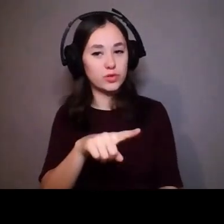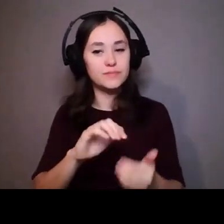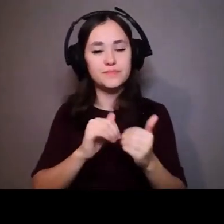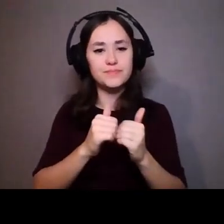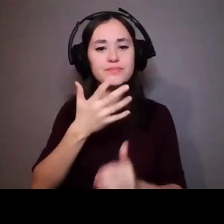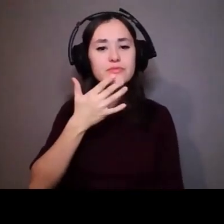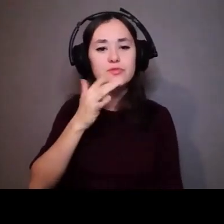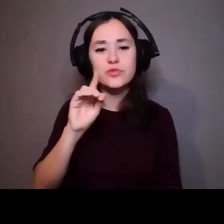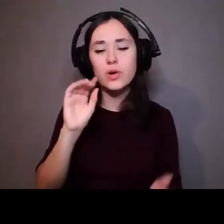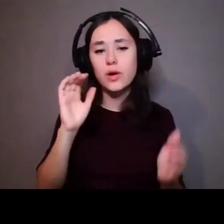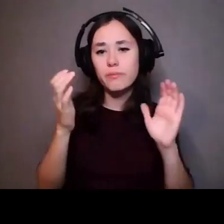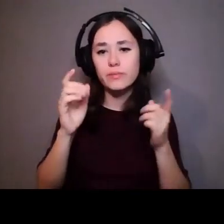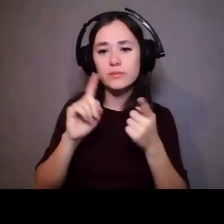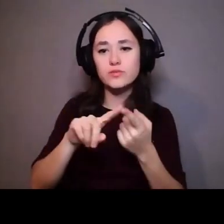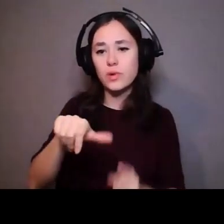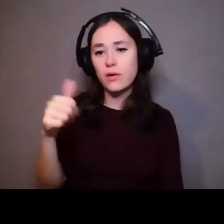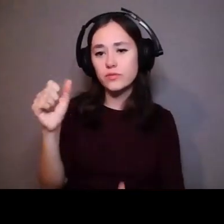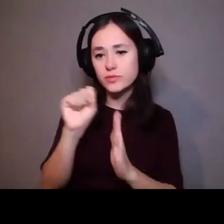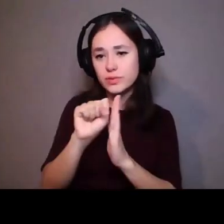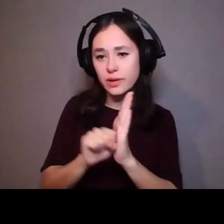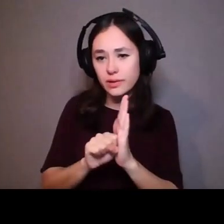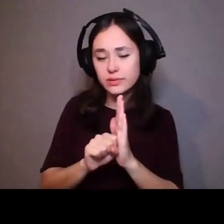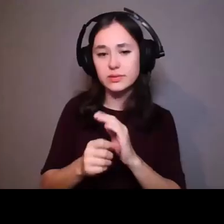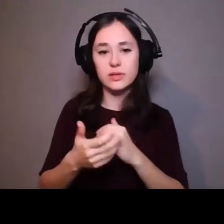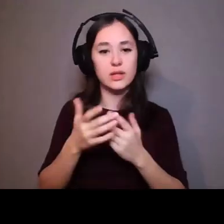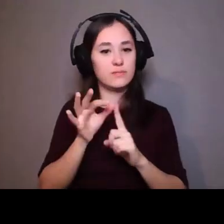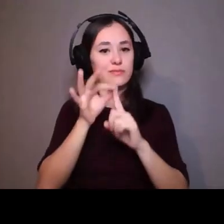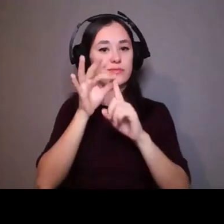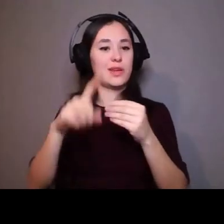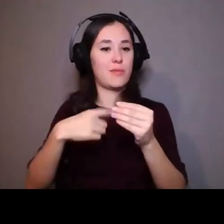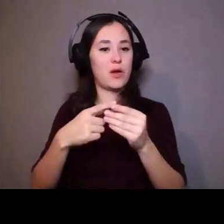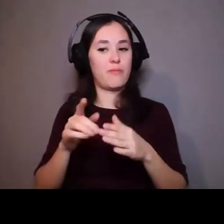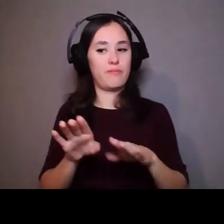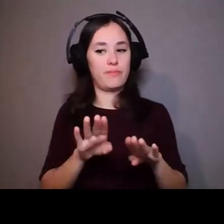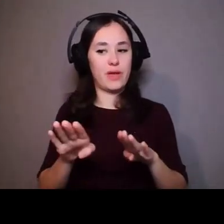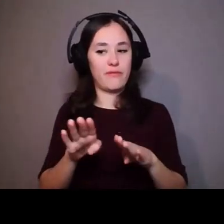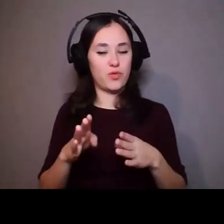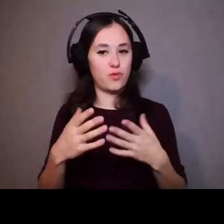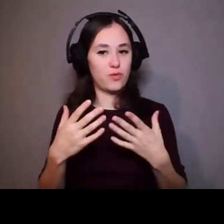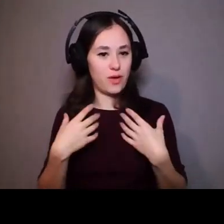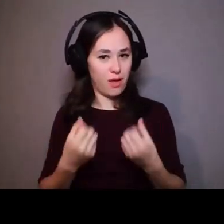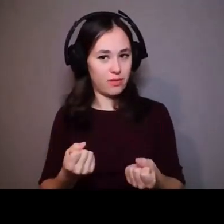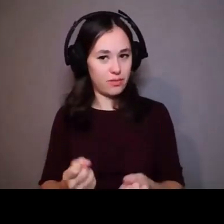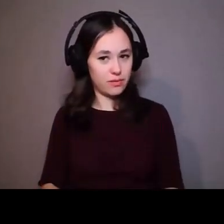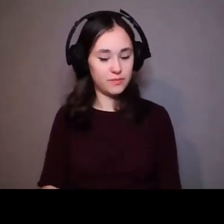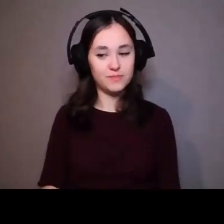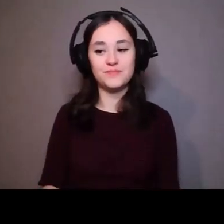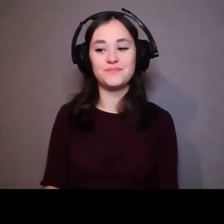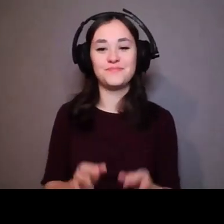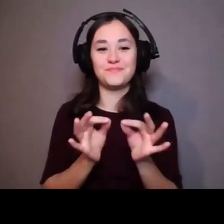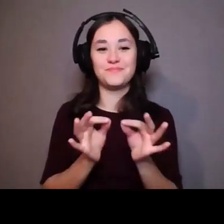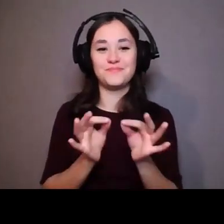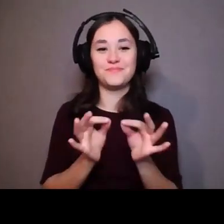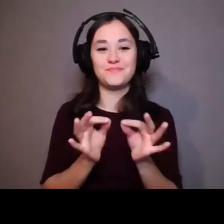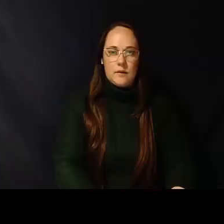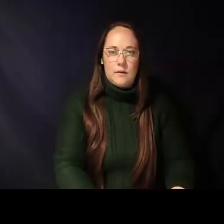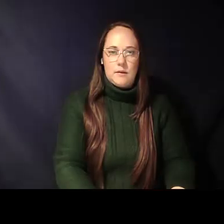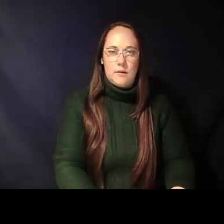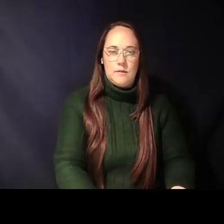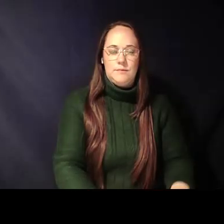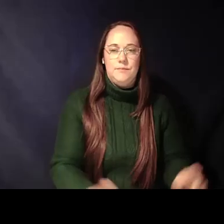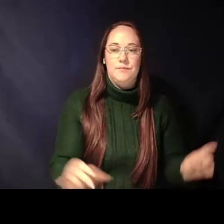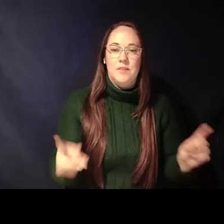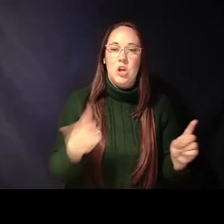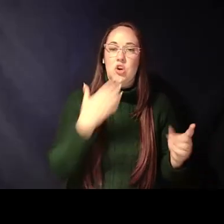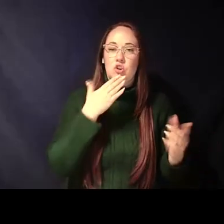states, specifically on growth around behavioral health? That's a really good question, and one that again like brings